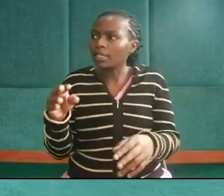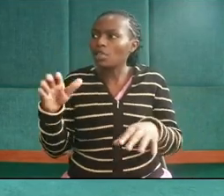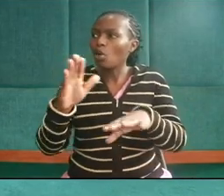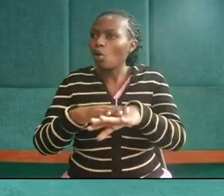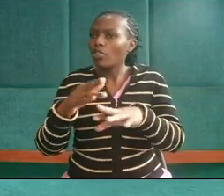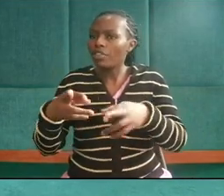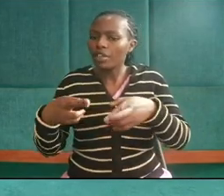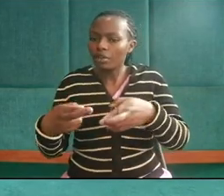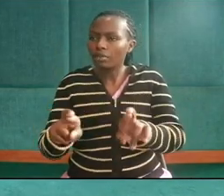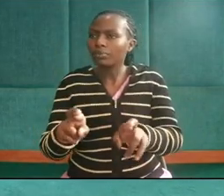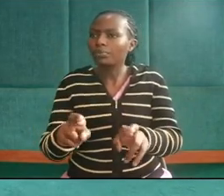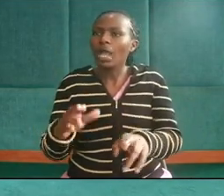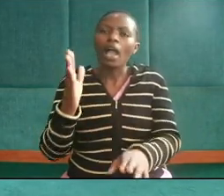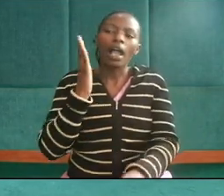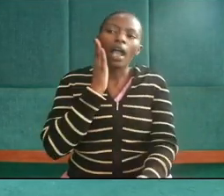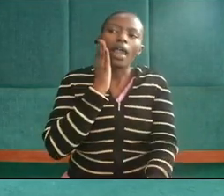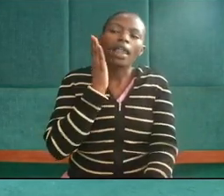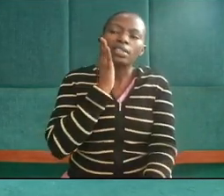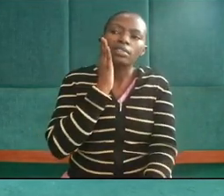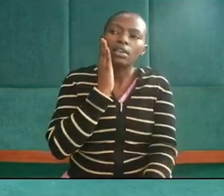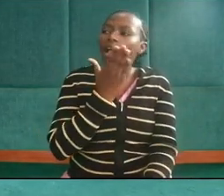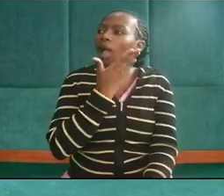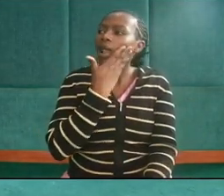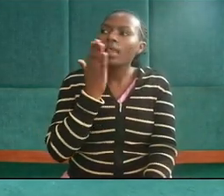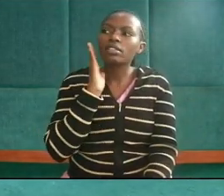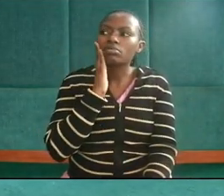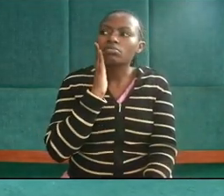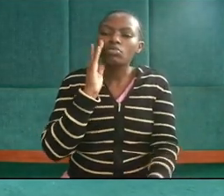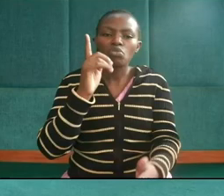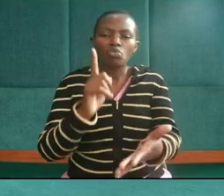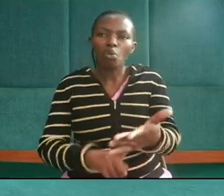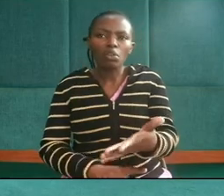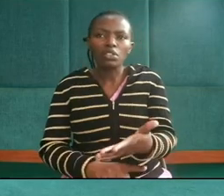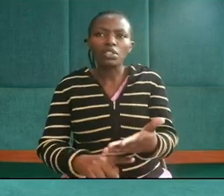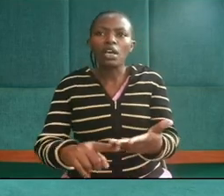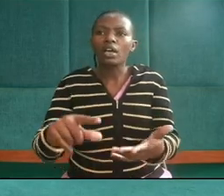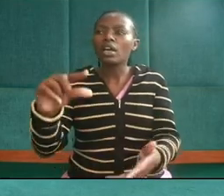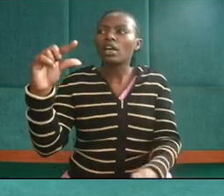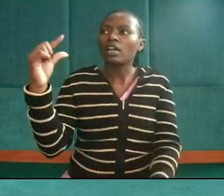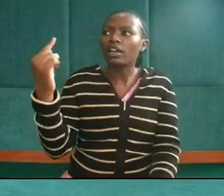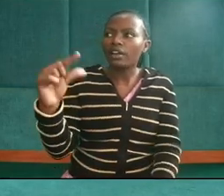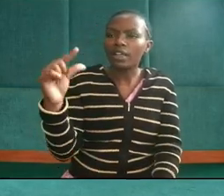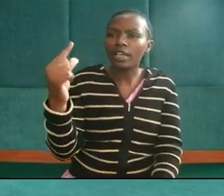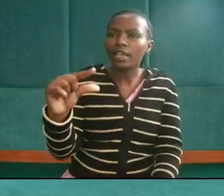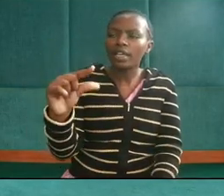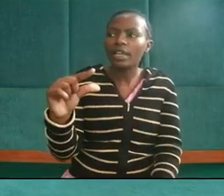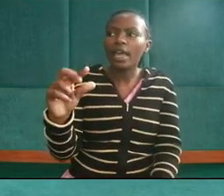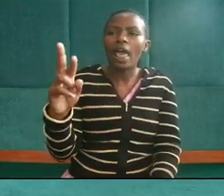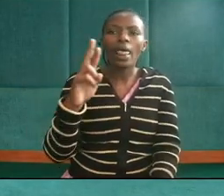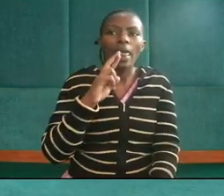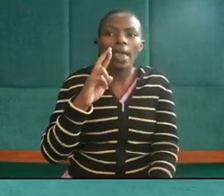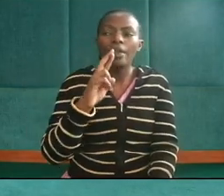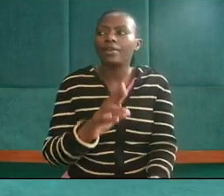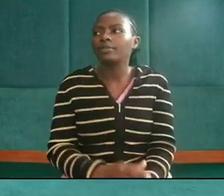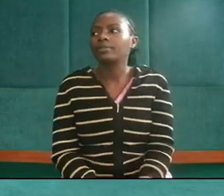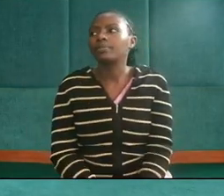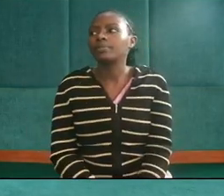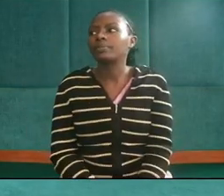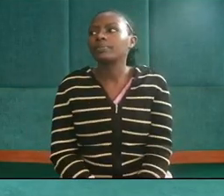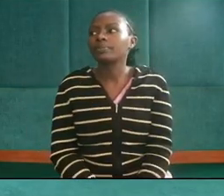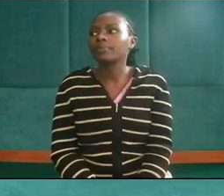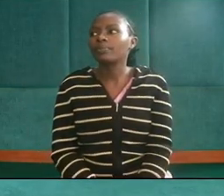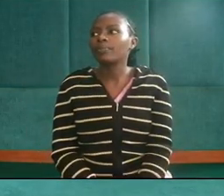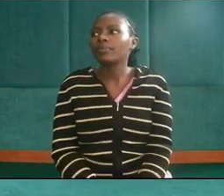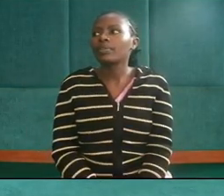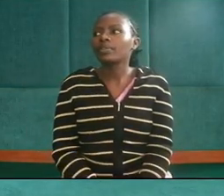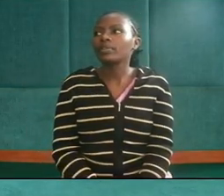do you see on the traffic lights? You see green, and then you see red, and then